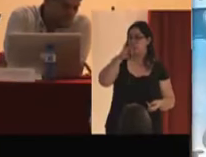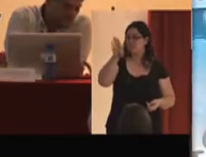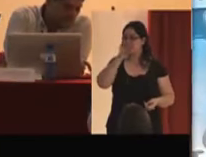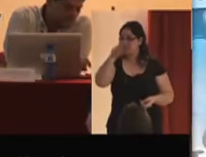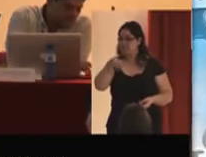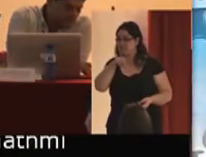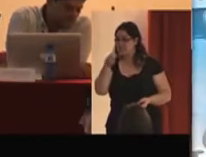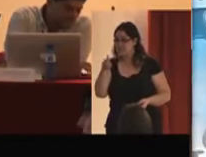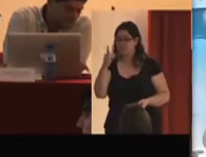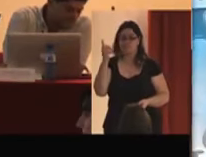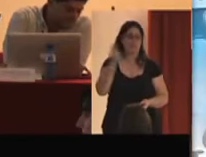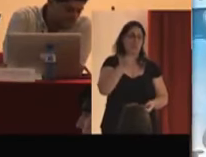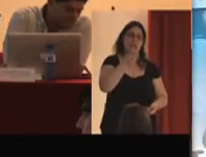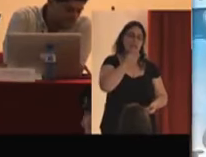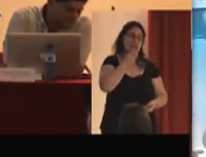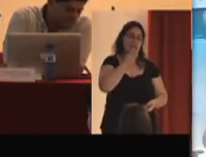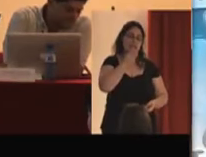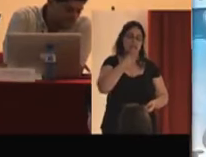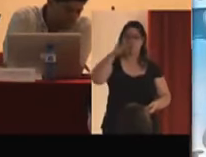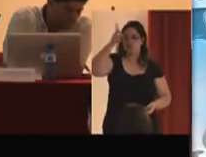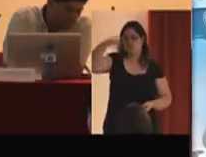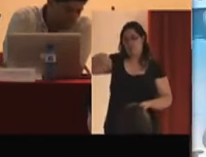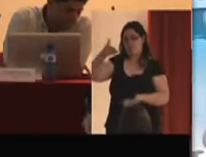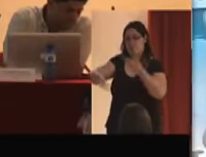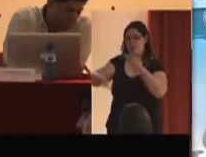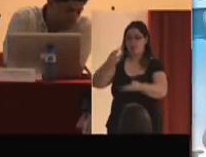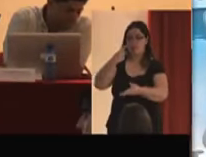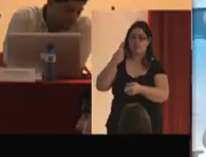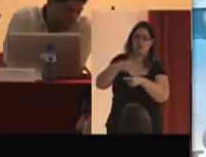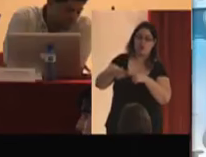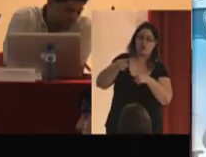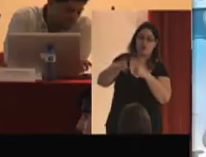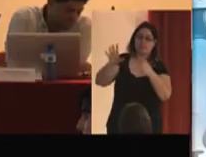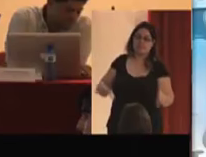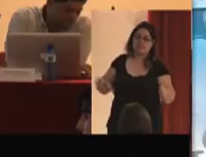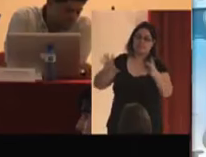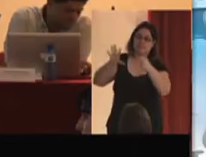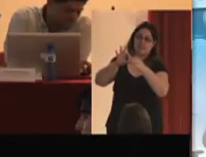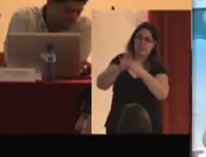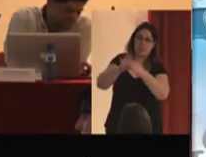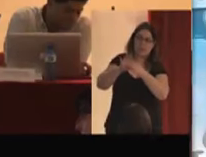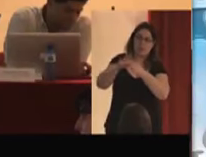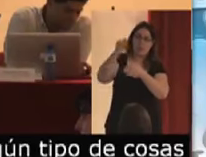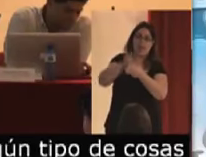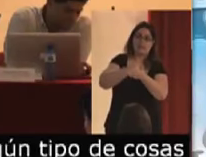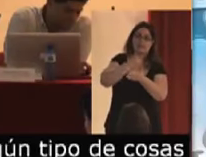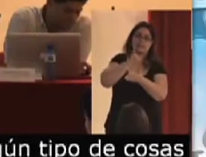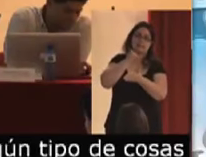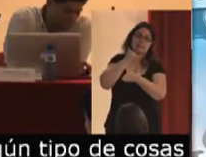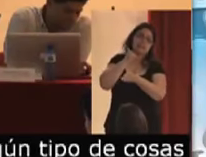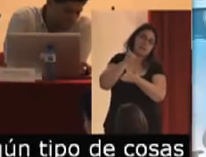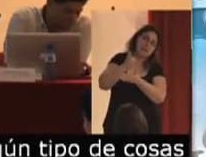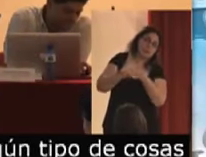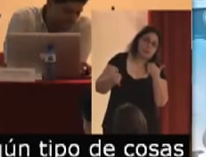it, or it's only in English. Yes. So I don't know whether you have envisaged some kind